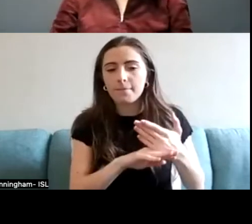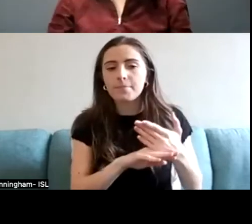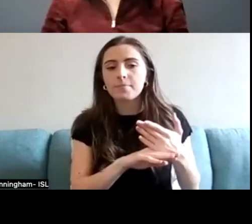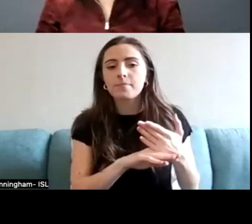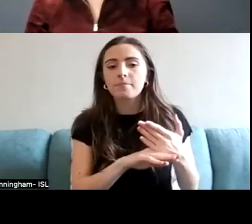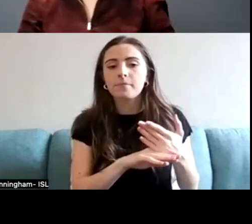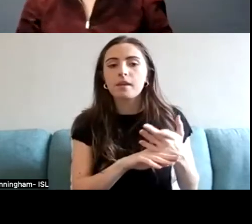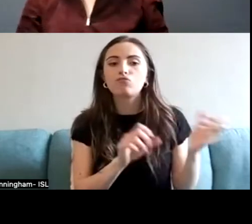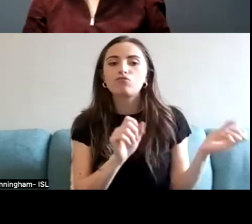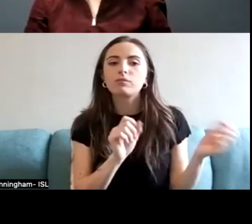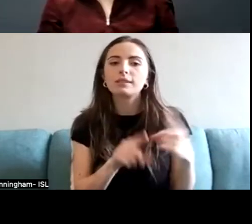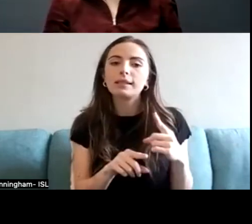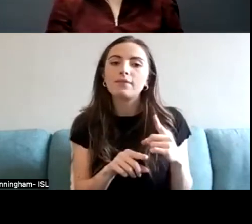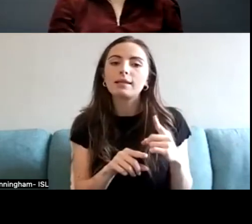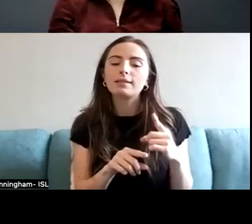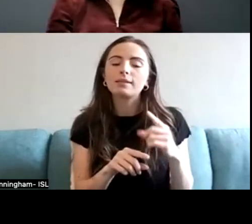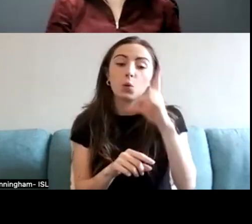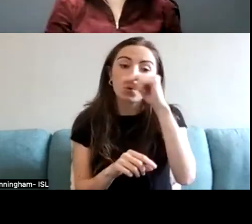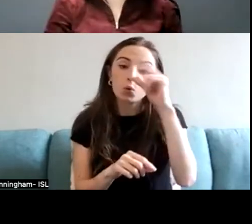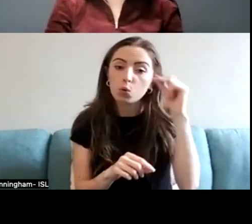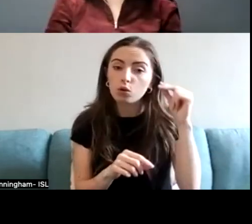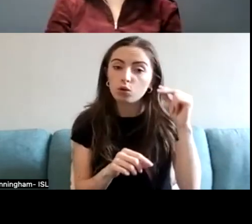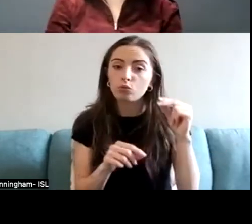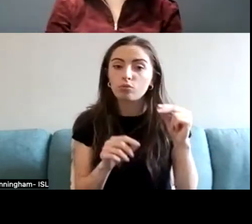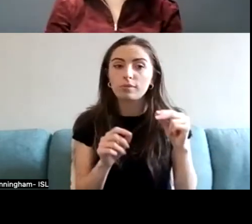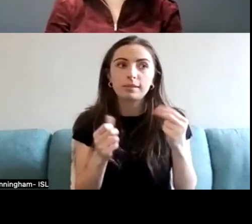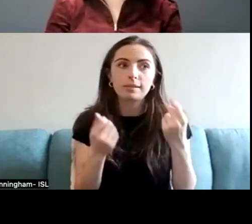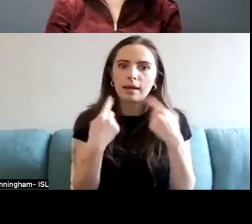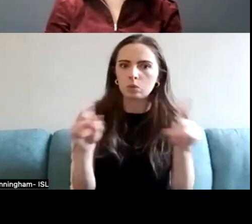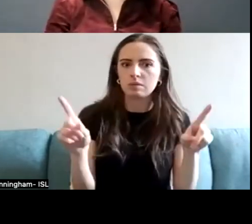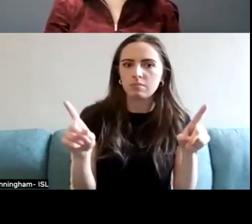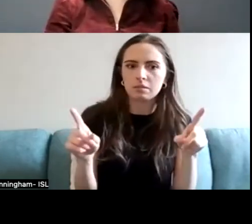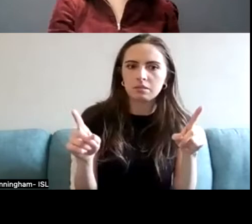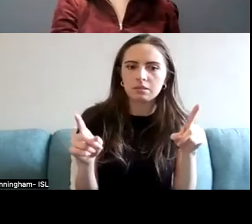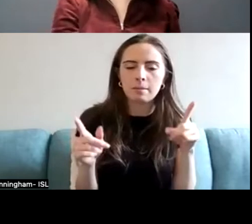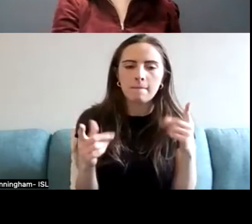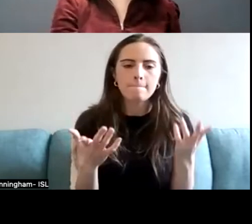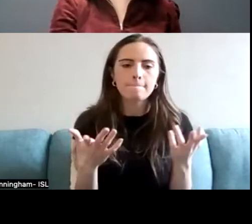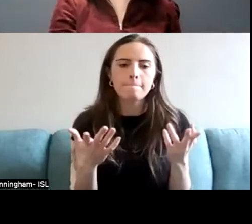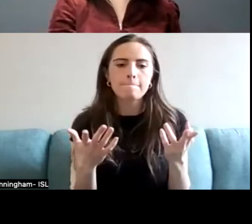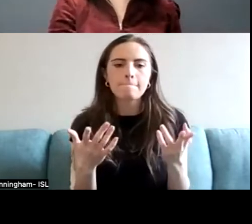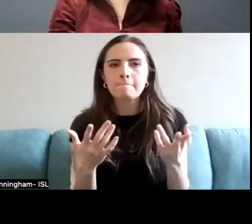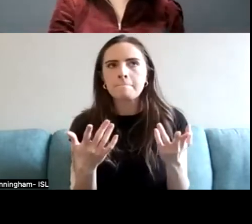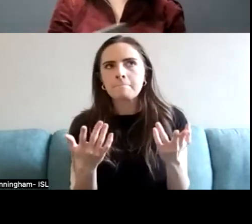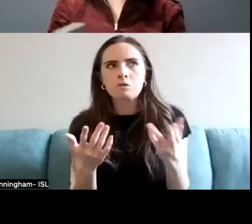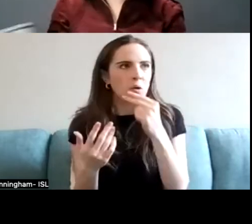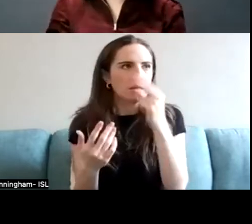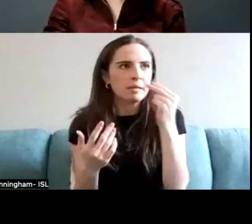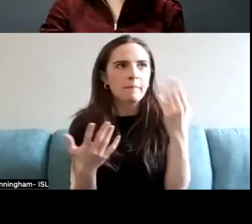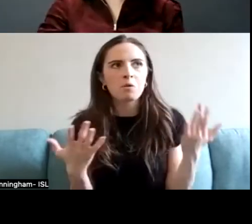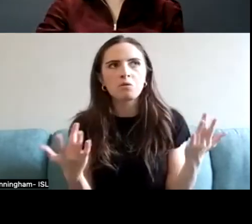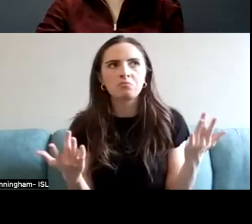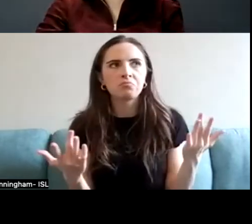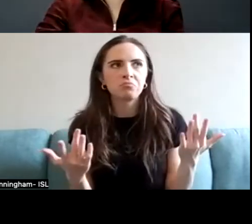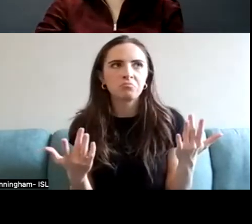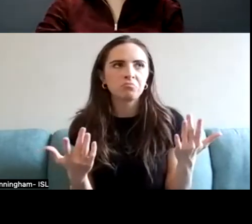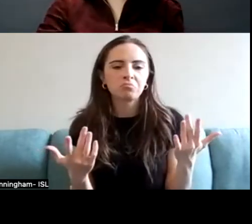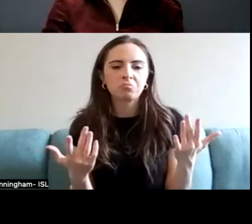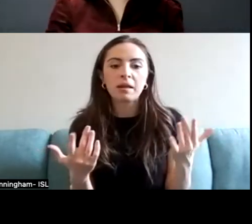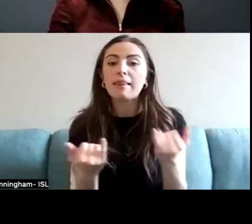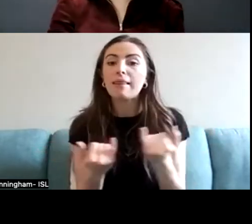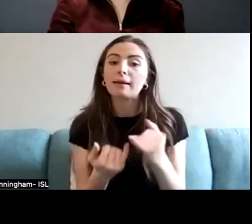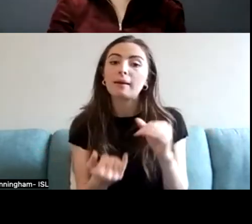receiving press releases. And oftentimes, for example, you might receive a press release that would be a